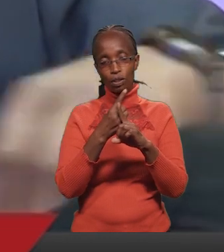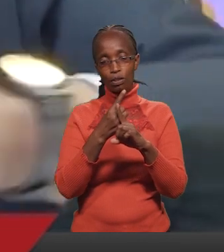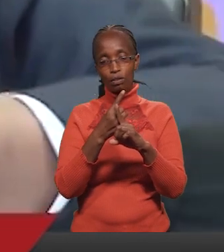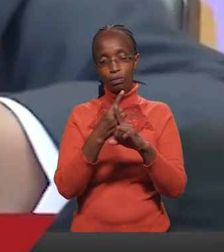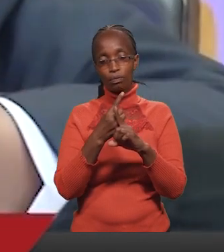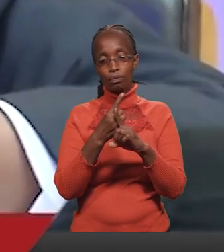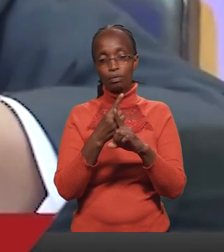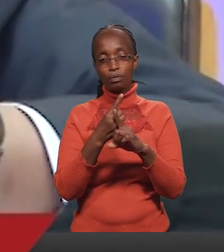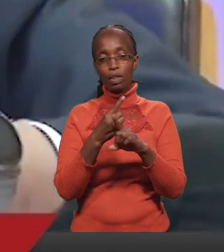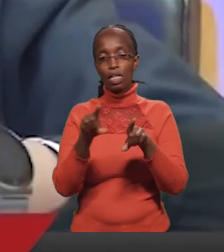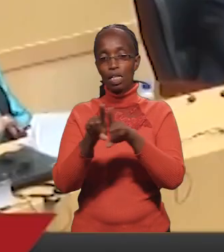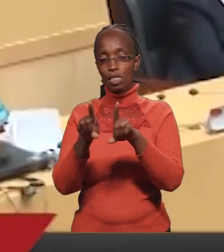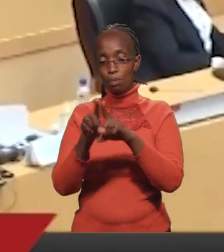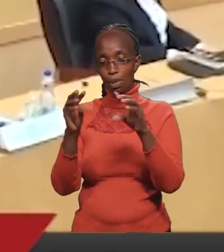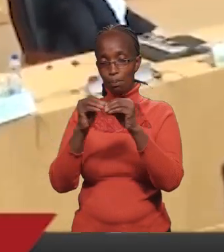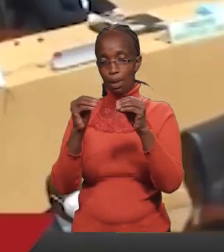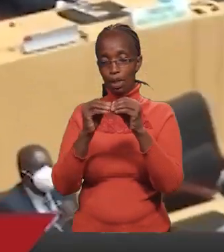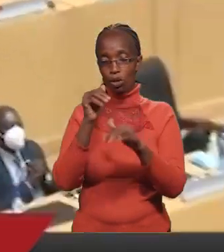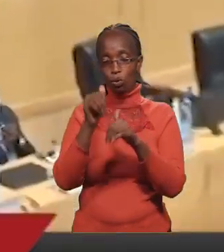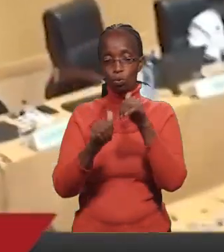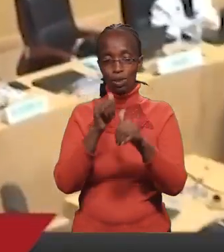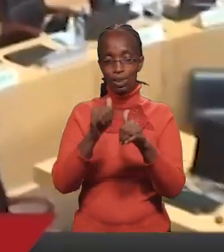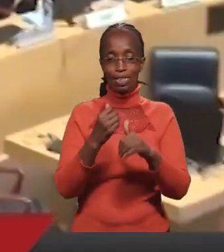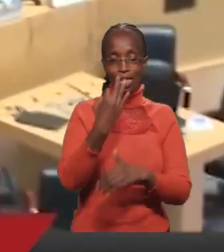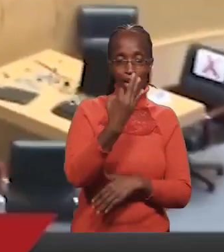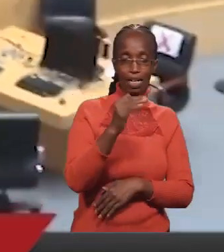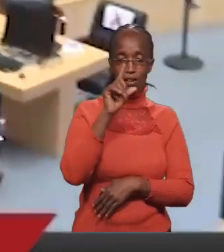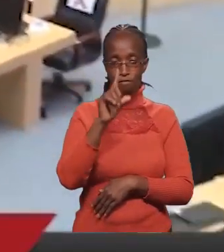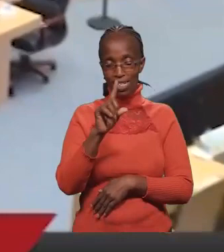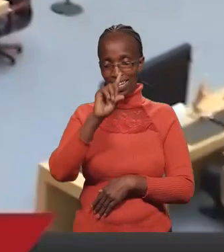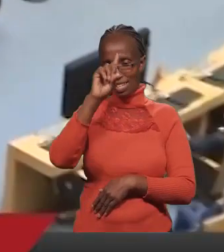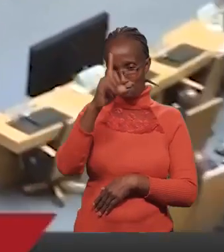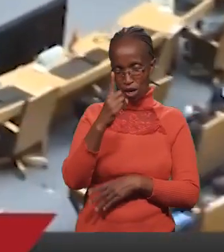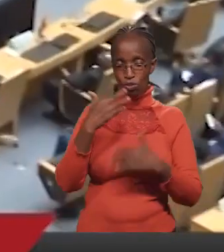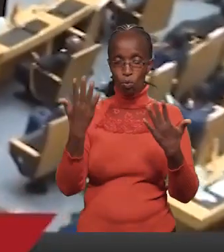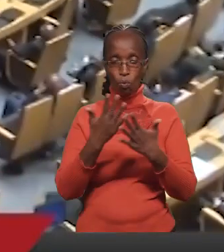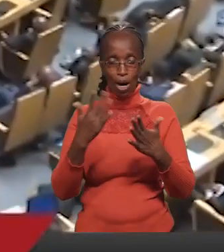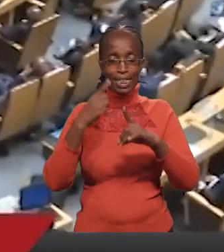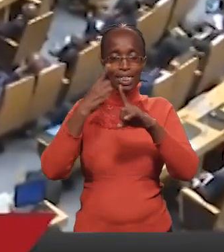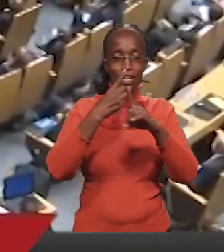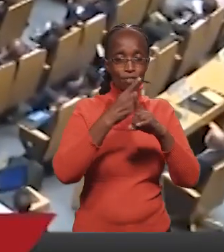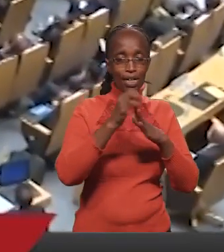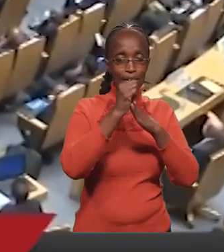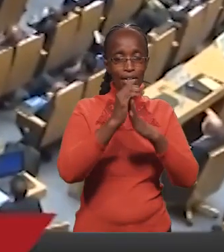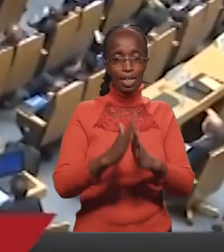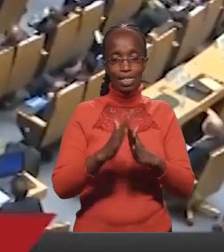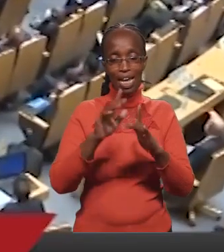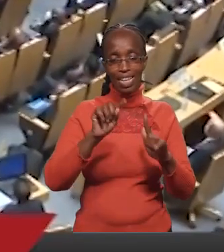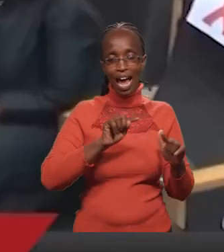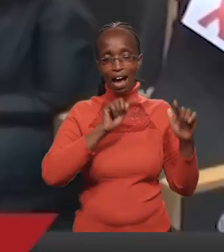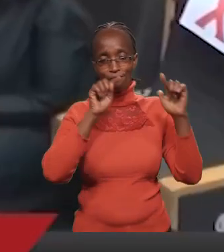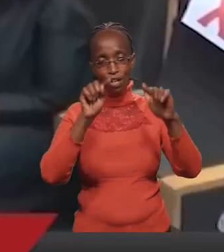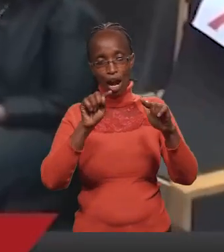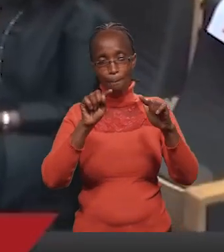and reconstruction. Kongamano hili la 35 ndilo la kwanza ambako viongozi wamewasili